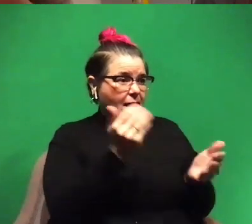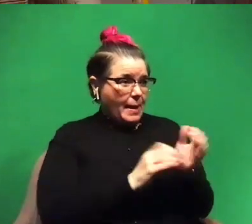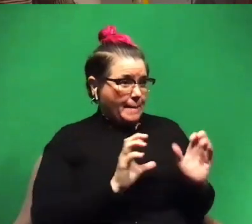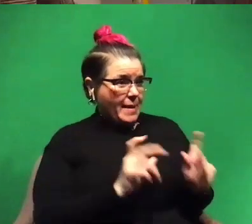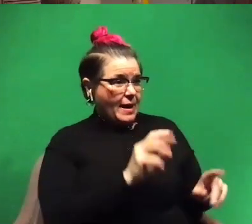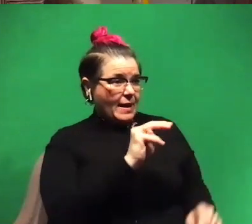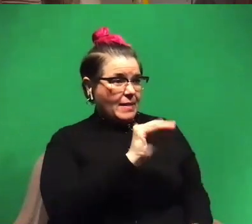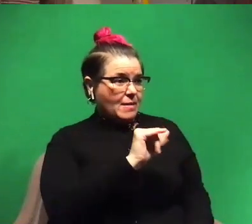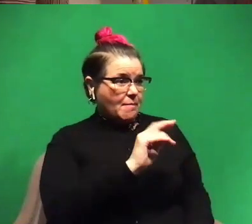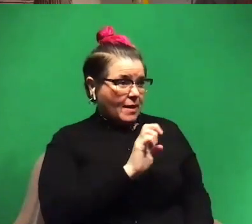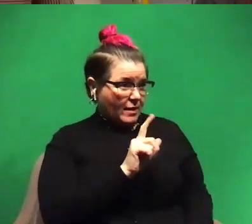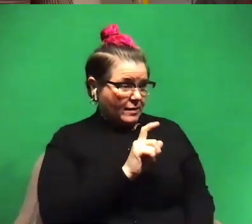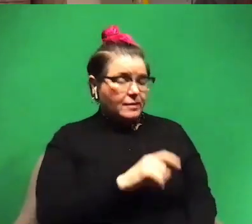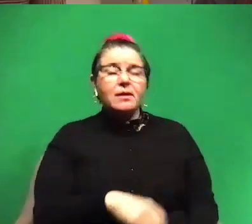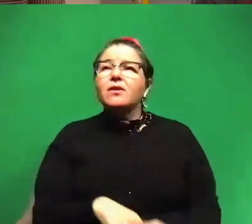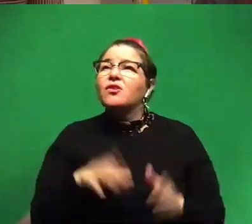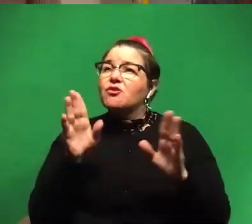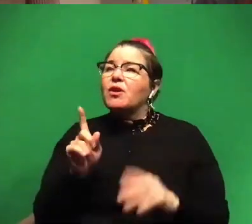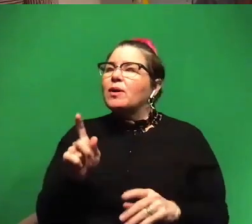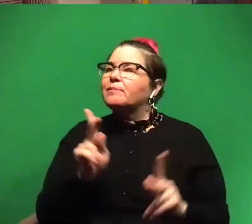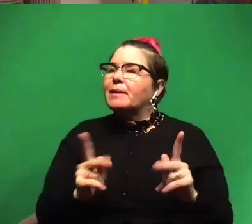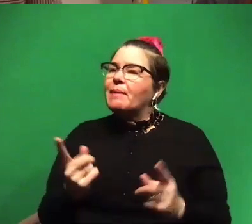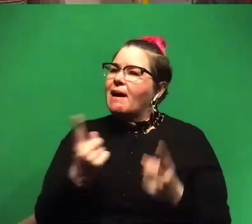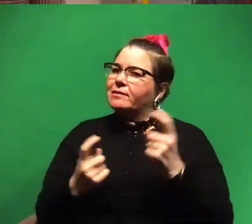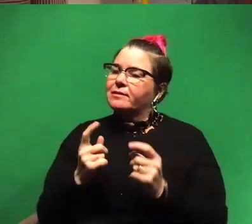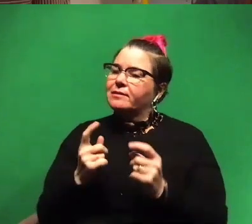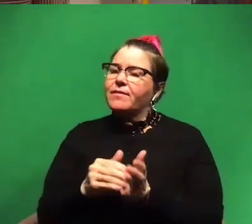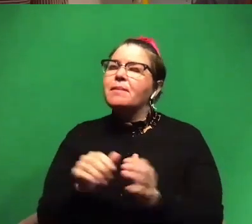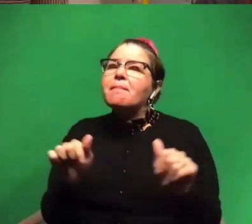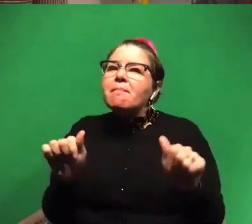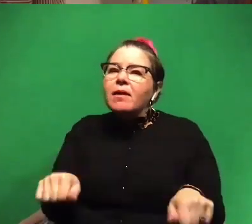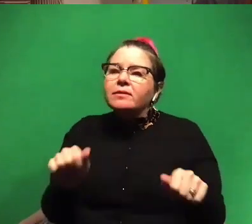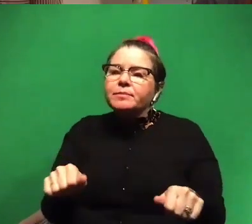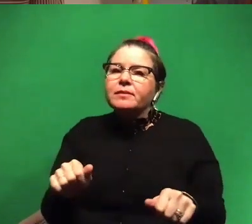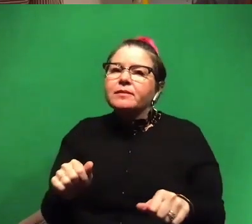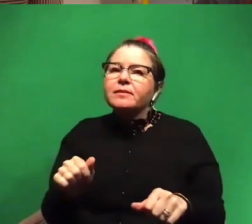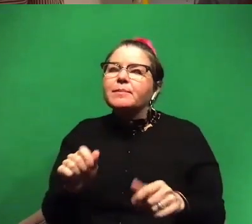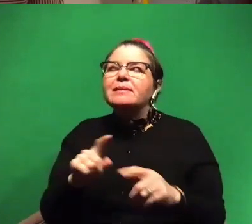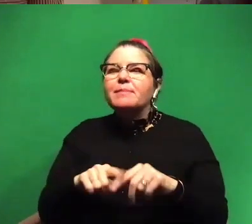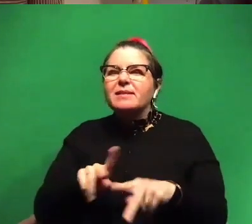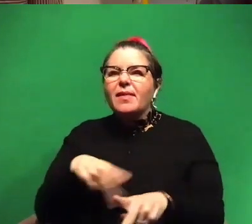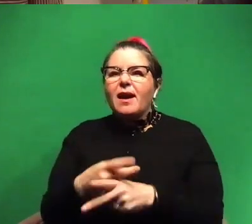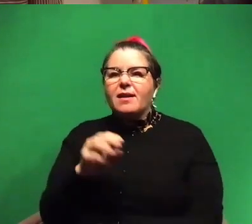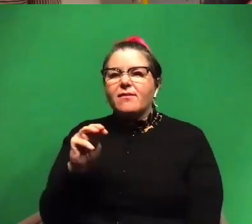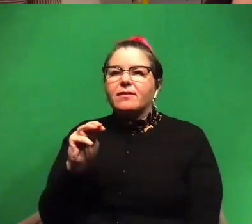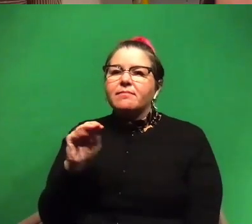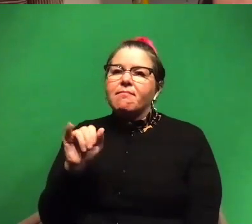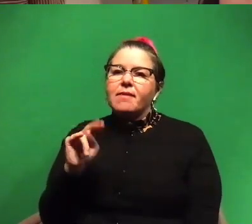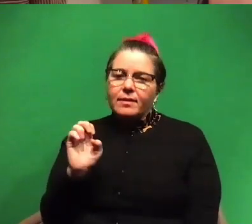That's a great question, and people ask it all the time. It is possible. It depends on the type of mine. So